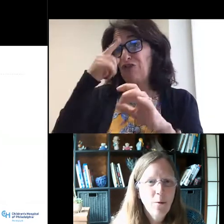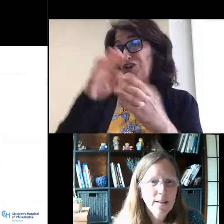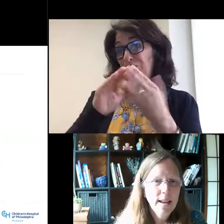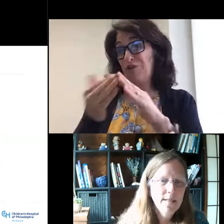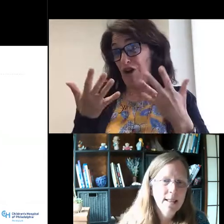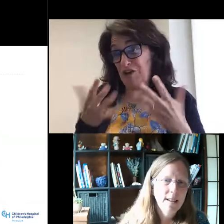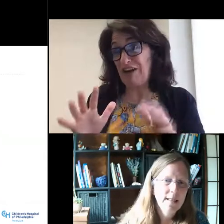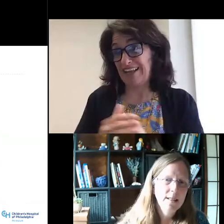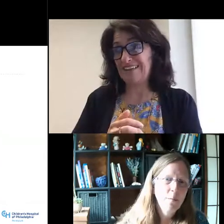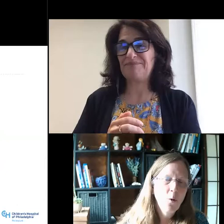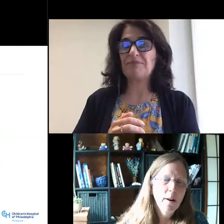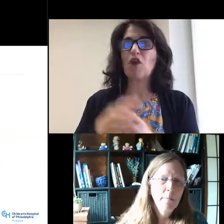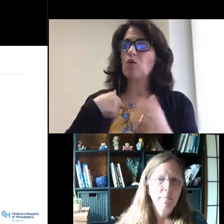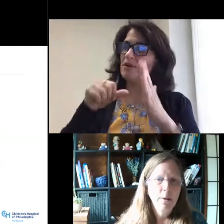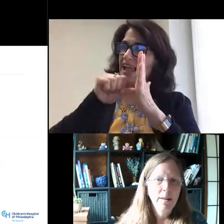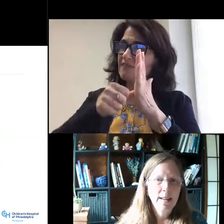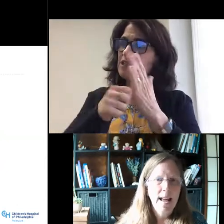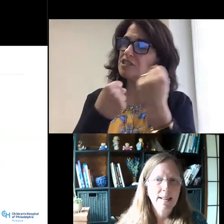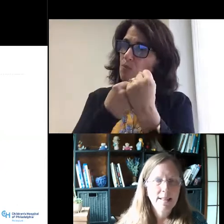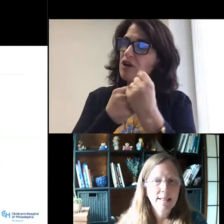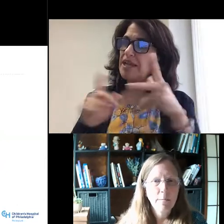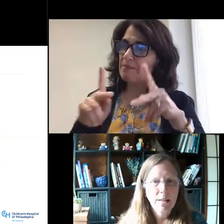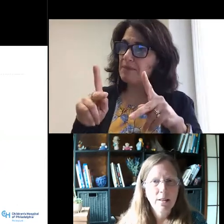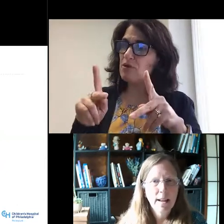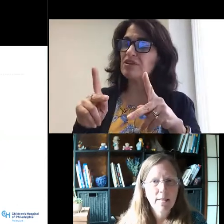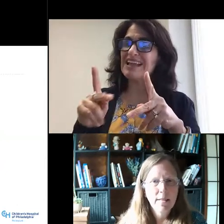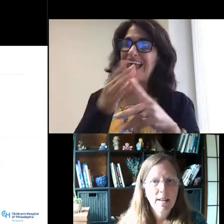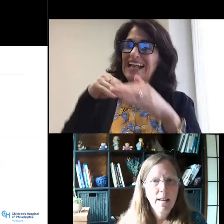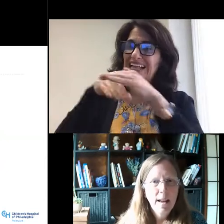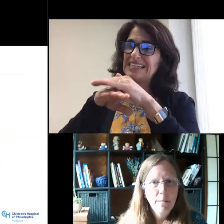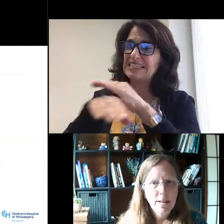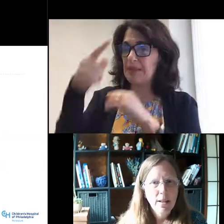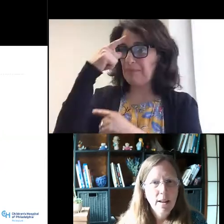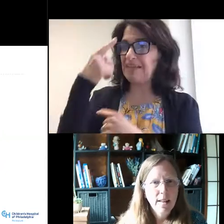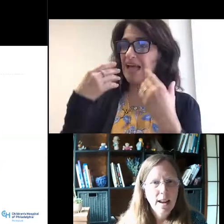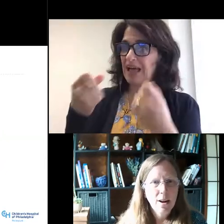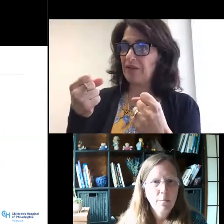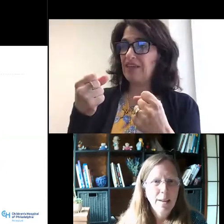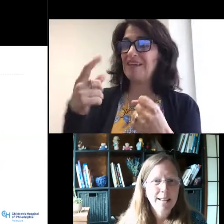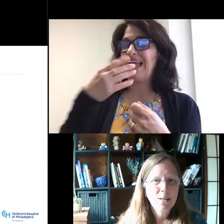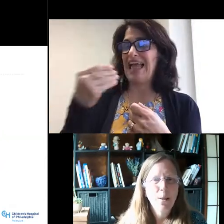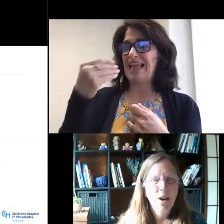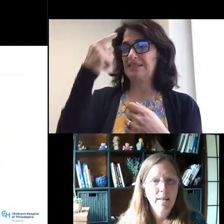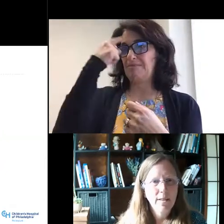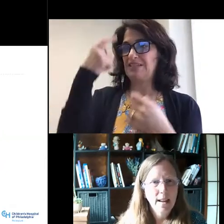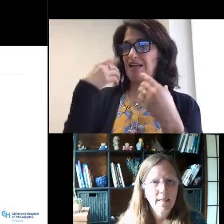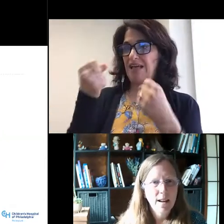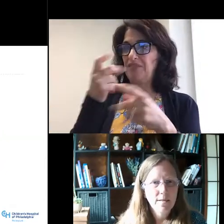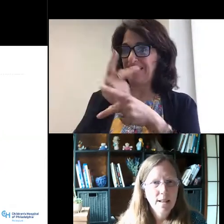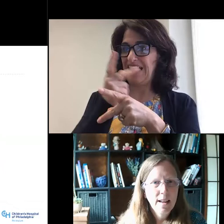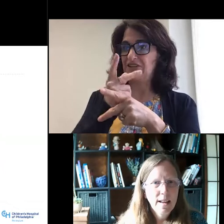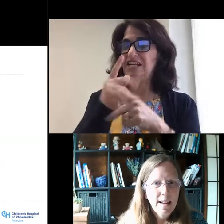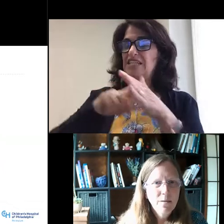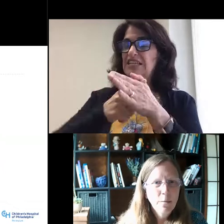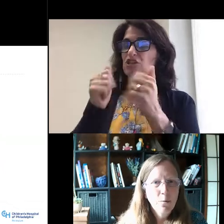We want to emphasize that supporting people in accessing mental health and mental health care begins with our everyday